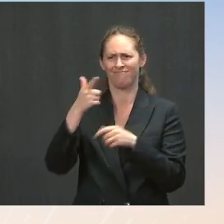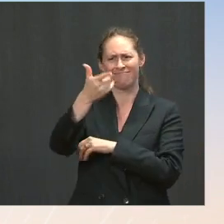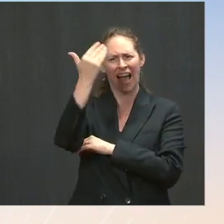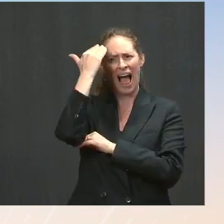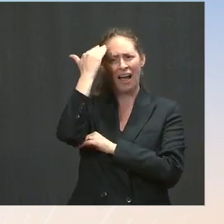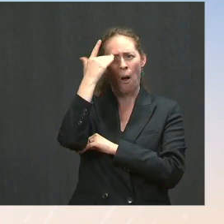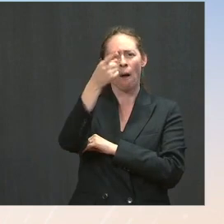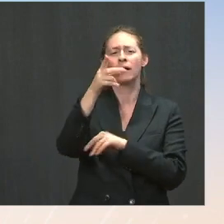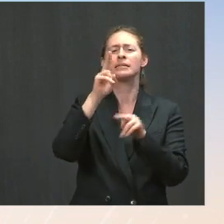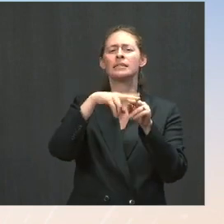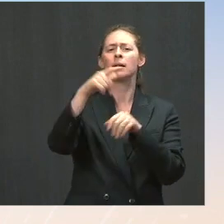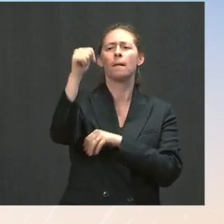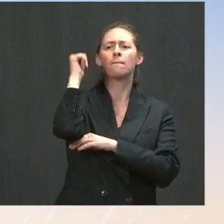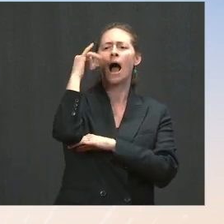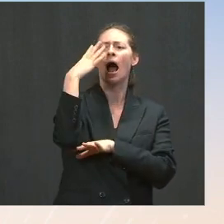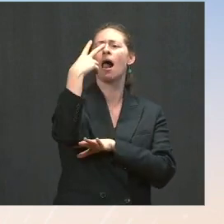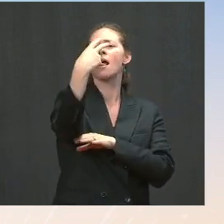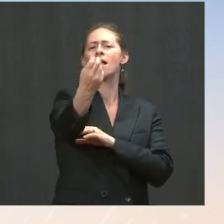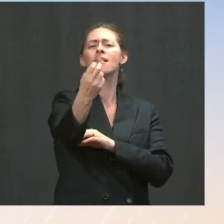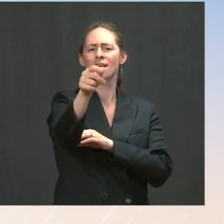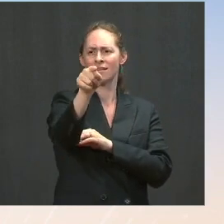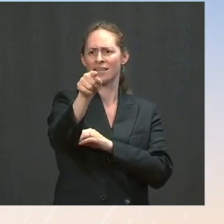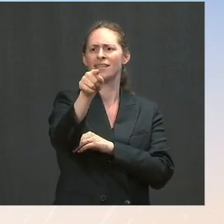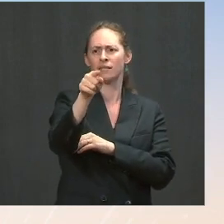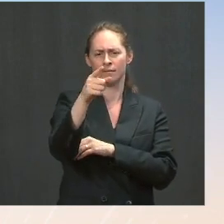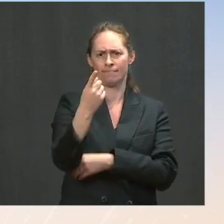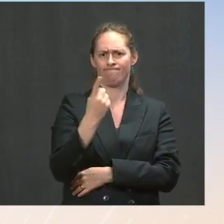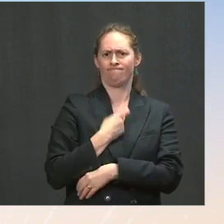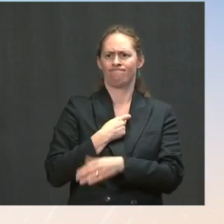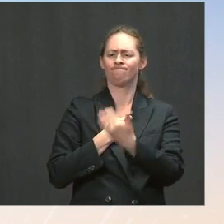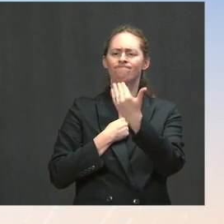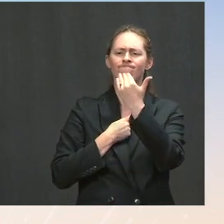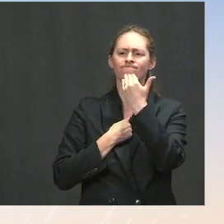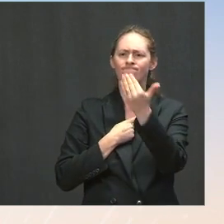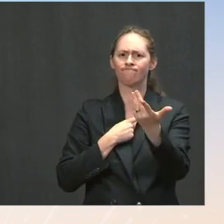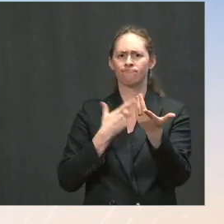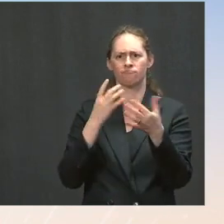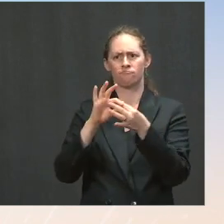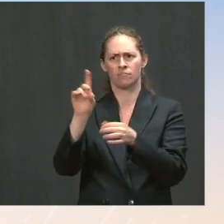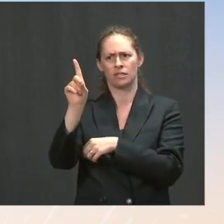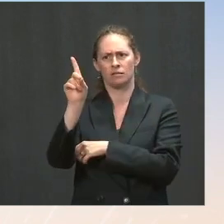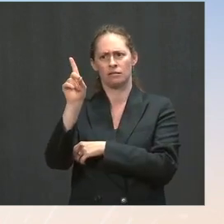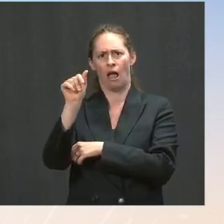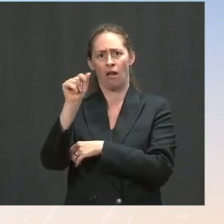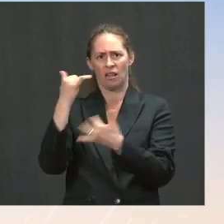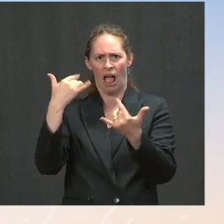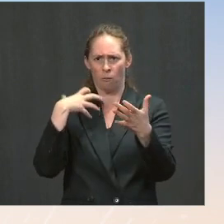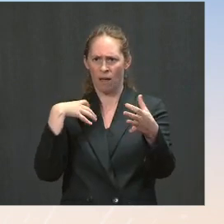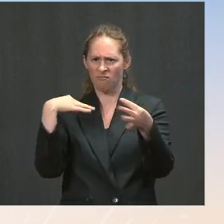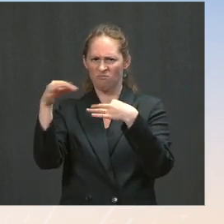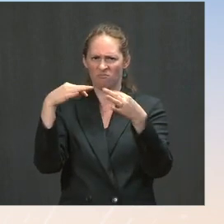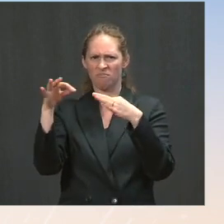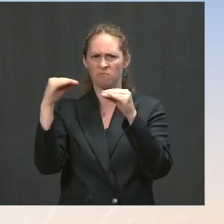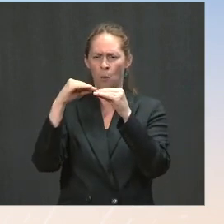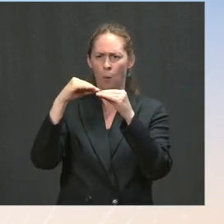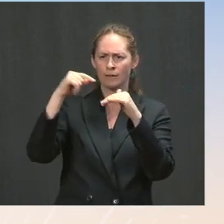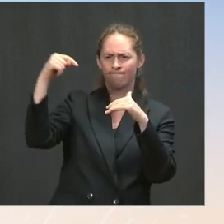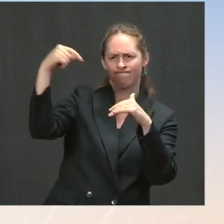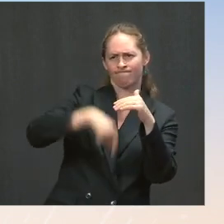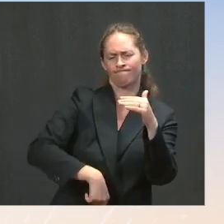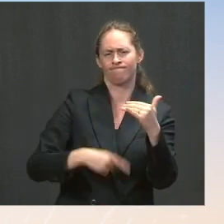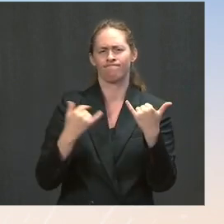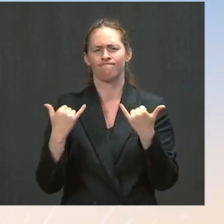there, asked a good question yesterday about the data. So I wanted to give you a little bit of a better understanding of how this data process works. So the